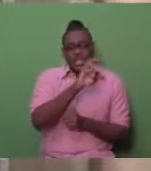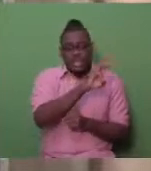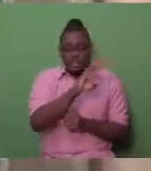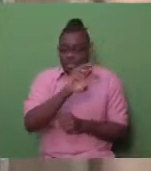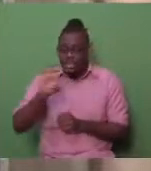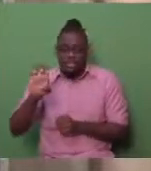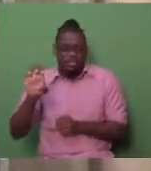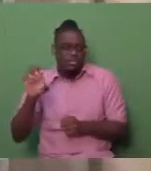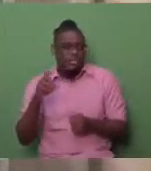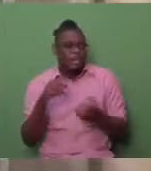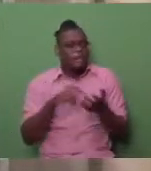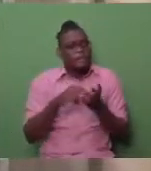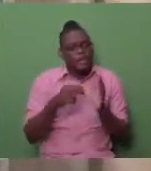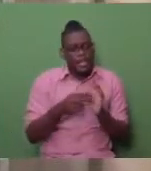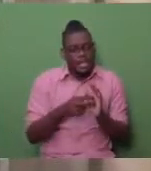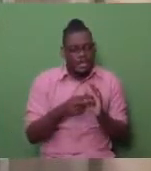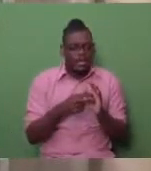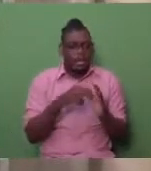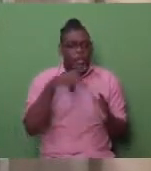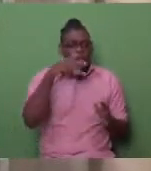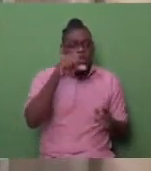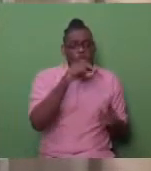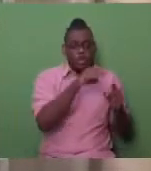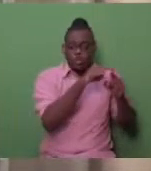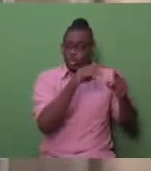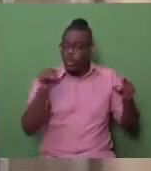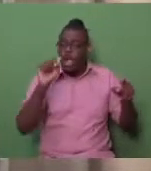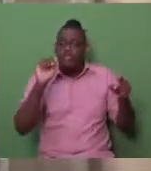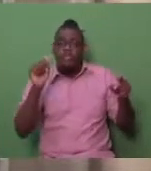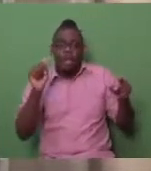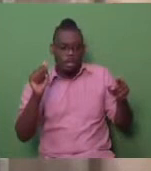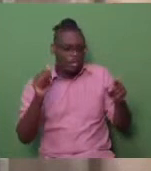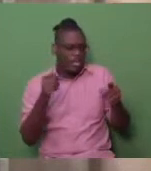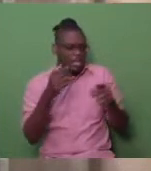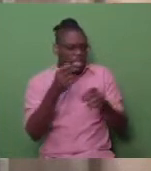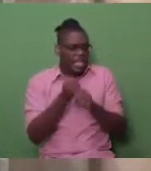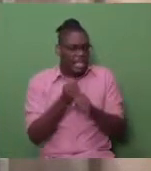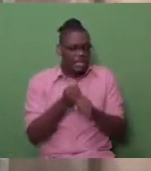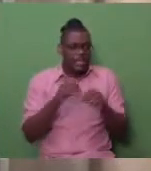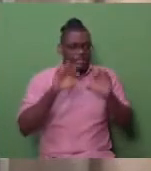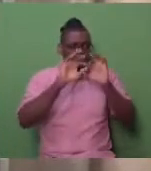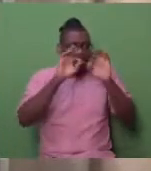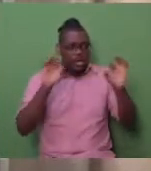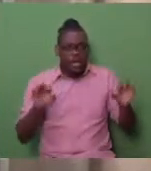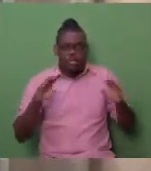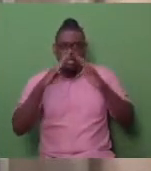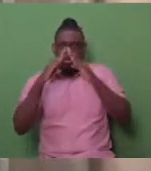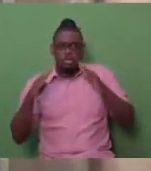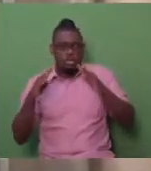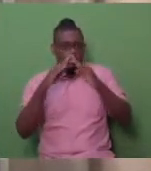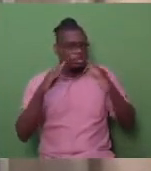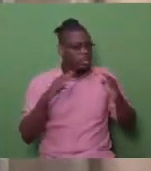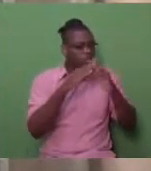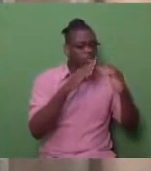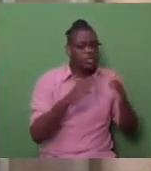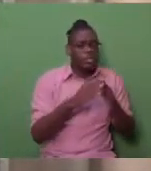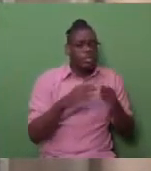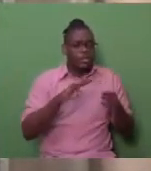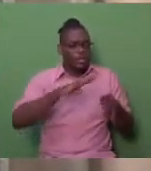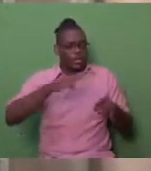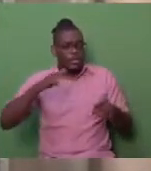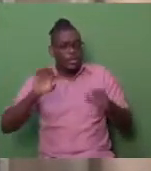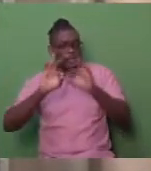Biotechnology Manufacturing Corridor, Sevilla Digital Innovation Park, Tamana Solar Tech Renewable